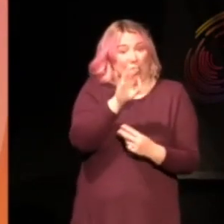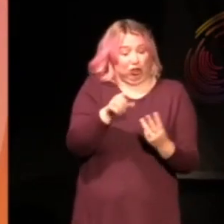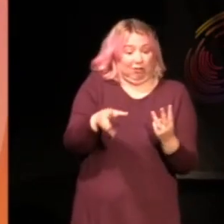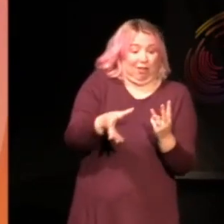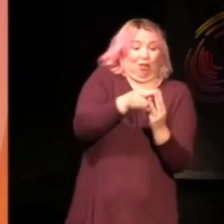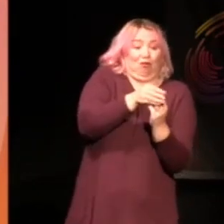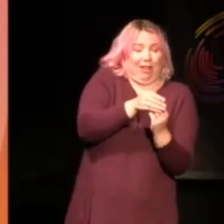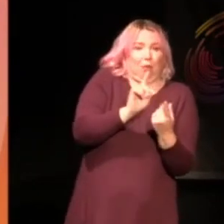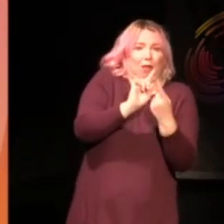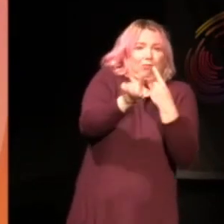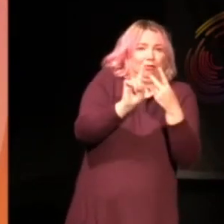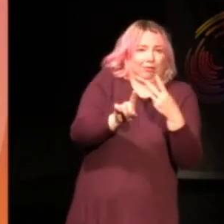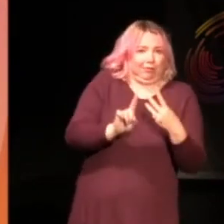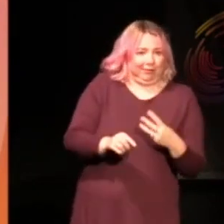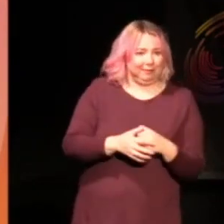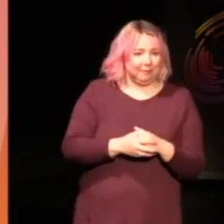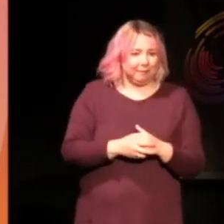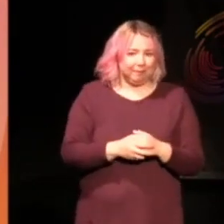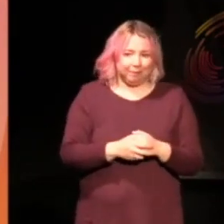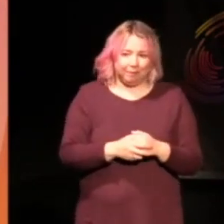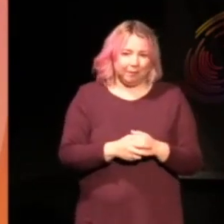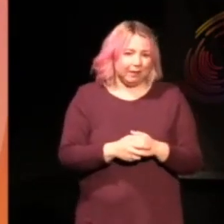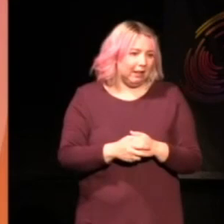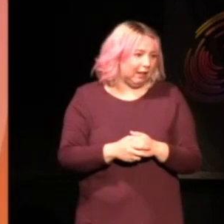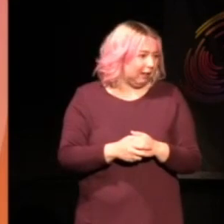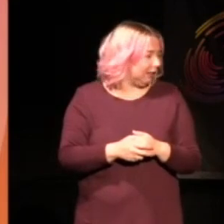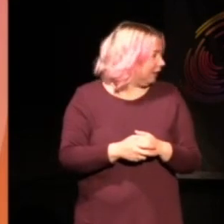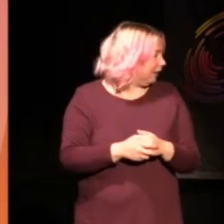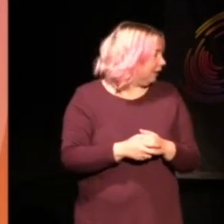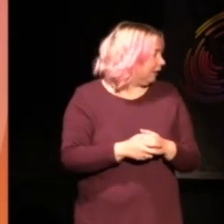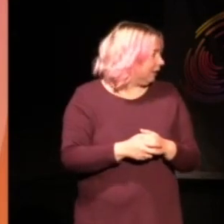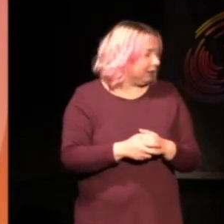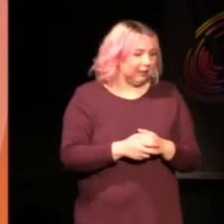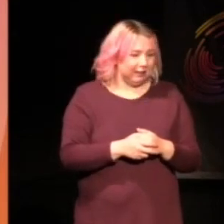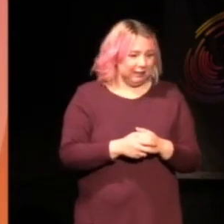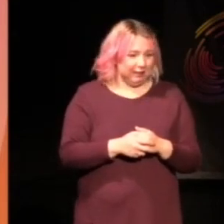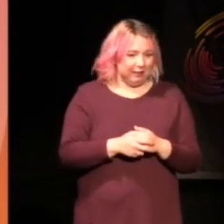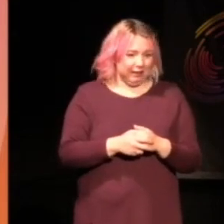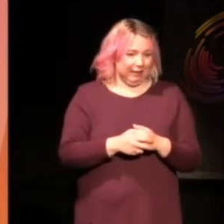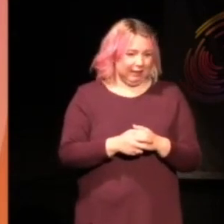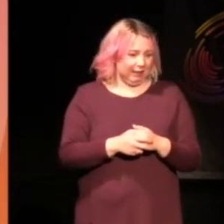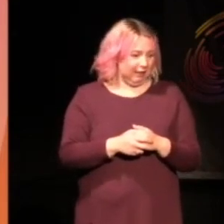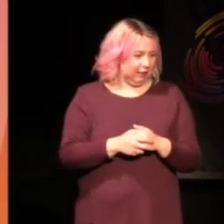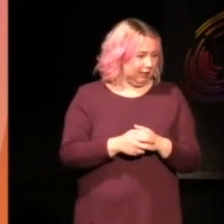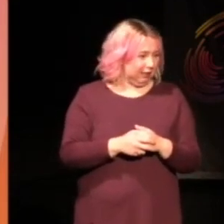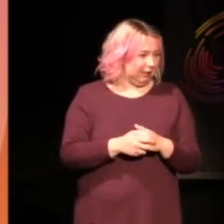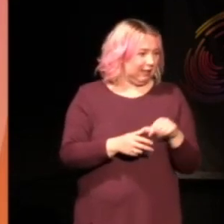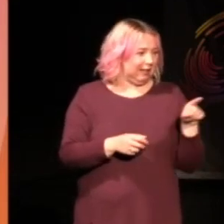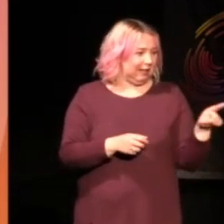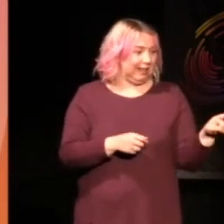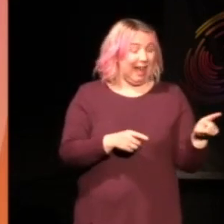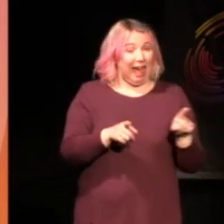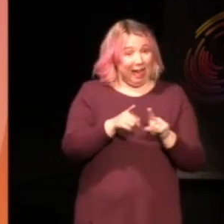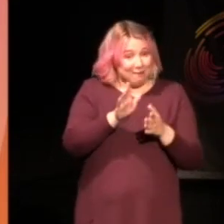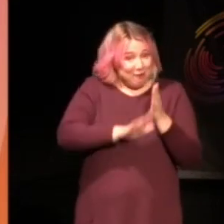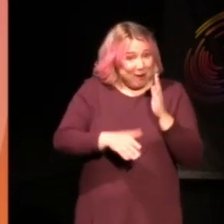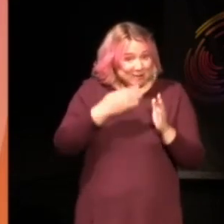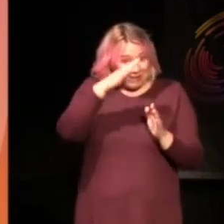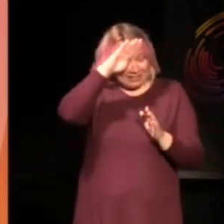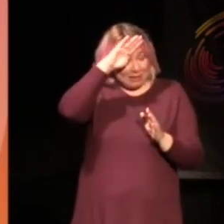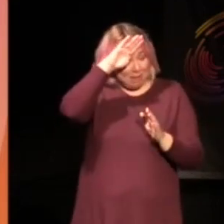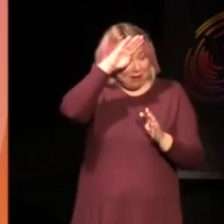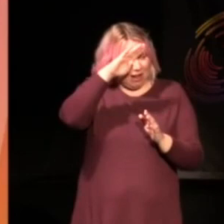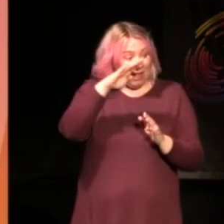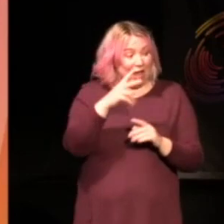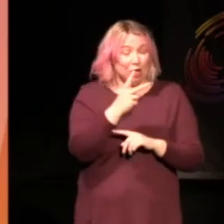Yep. Hi, Elif. Hi. I'll go to this one first, and then I'll come back to you. Okay. I'm also from Istanbul. First